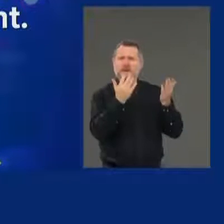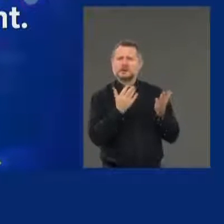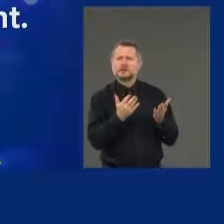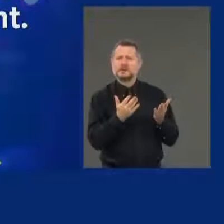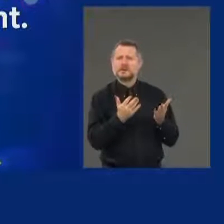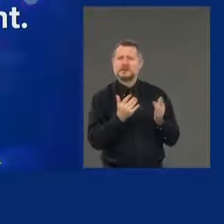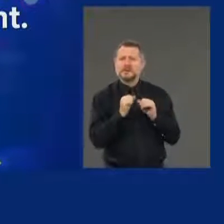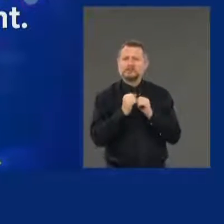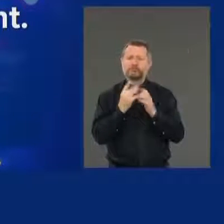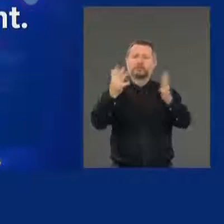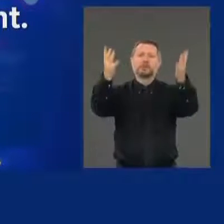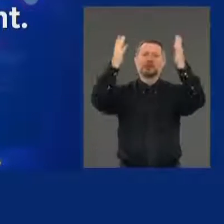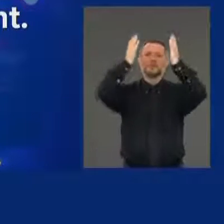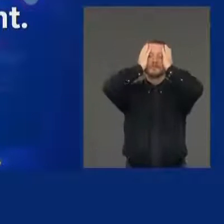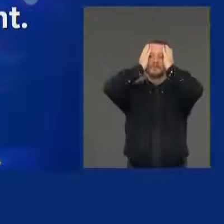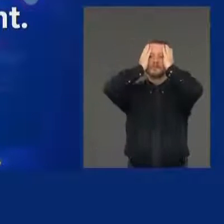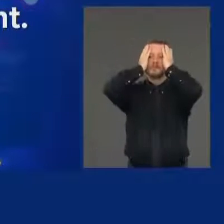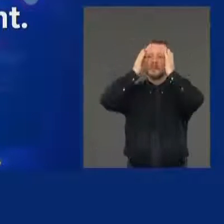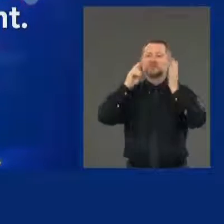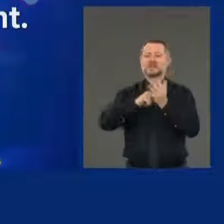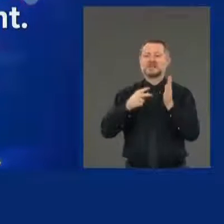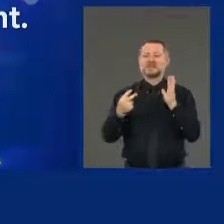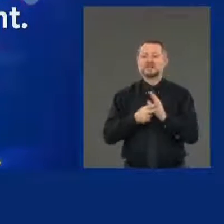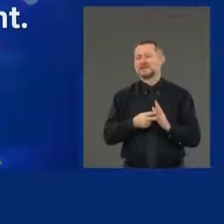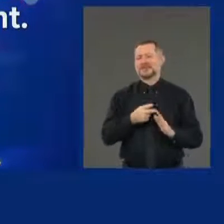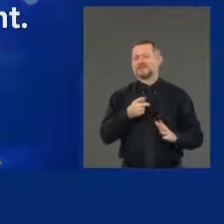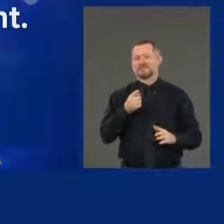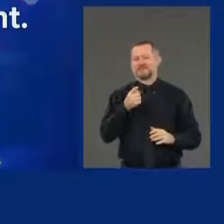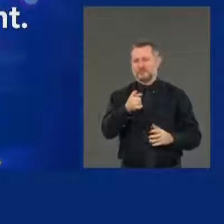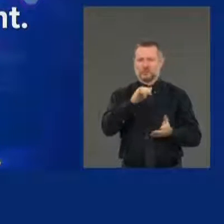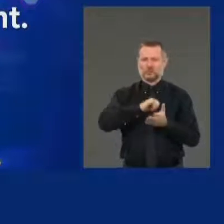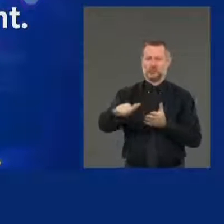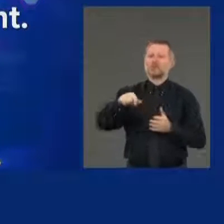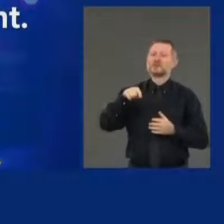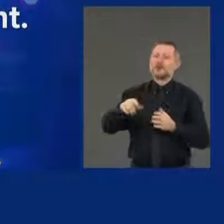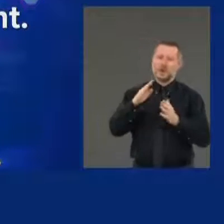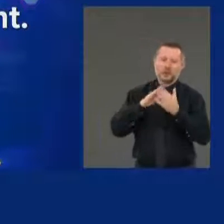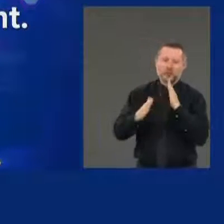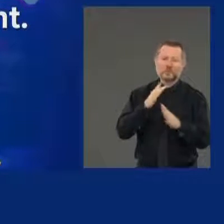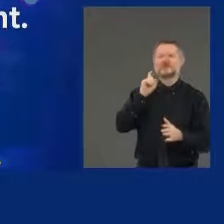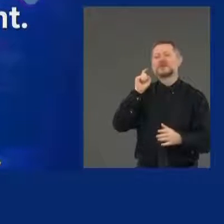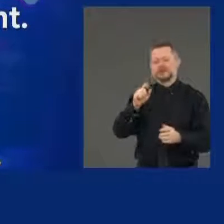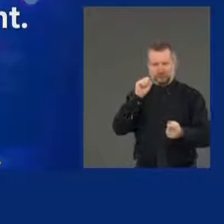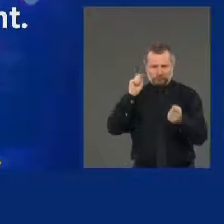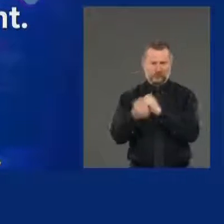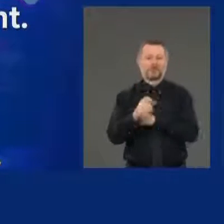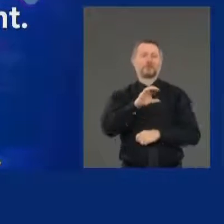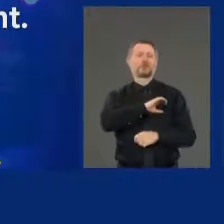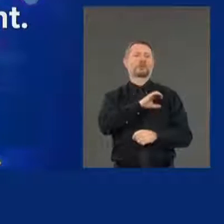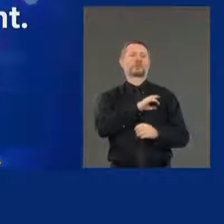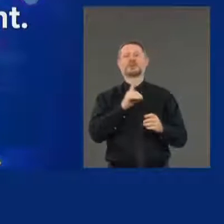and now redesign their police department in their community. Just think about it.